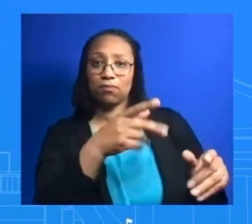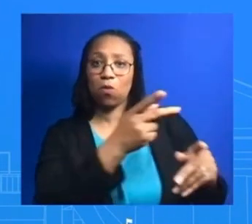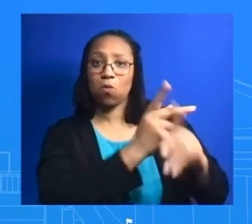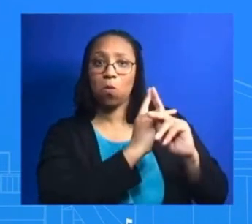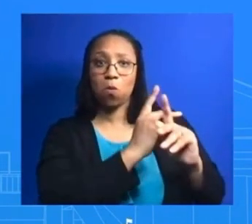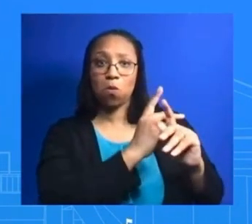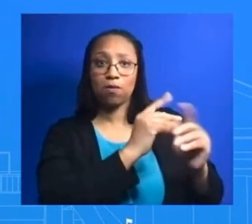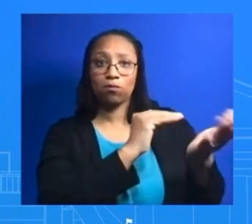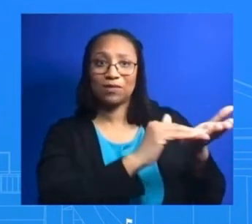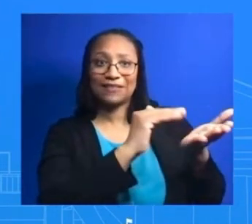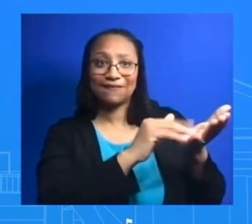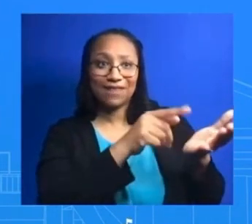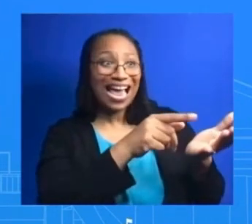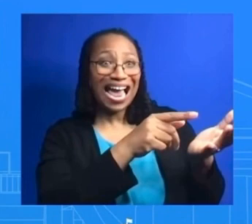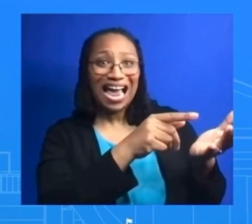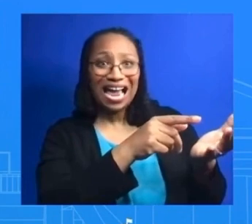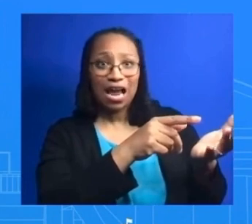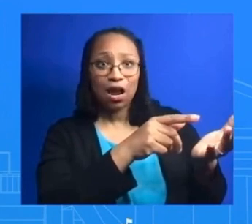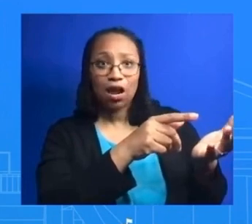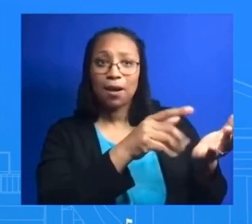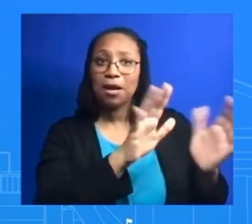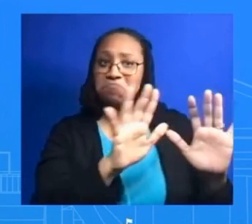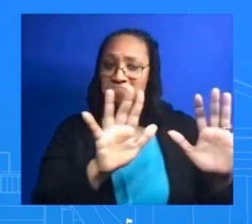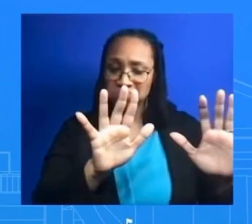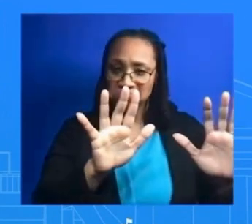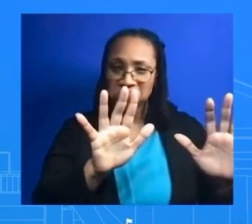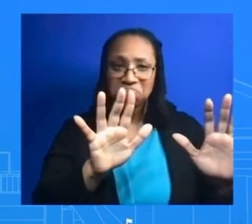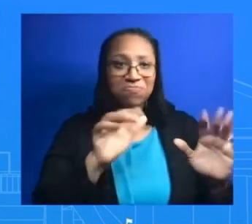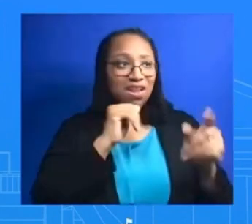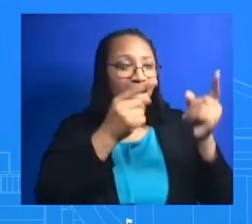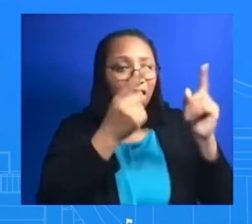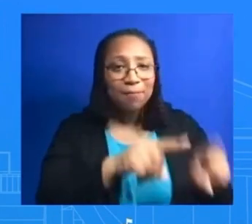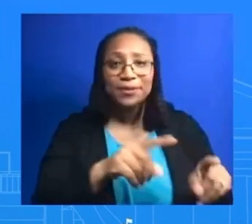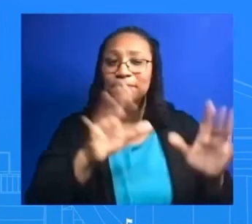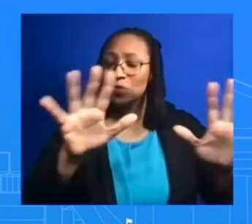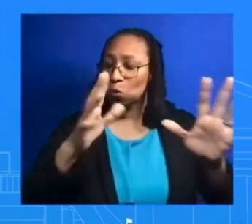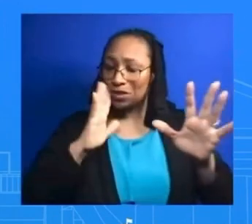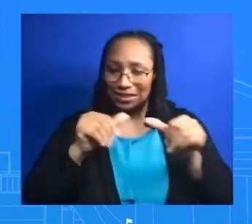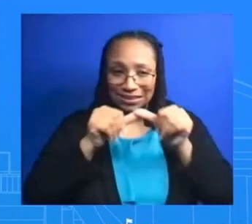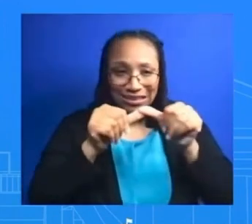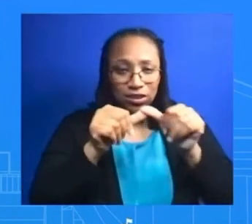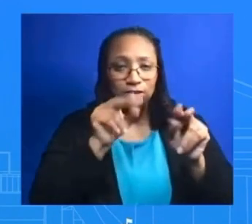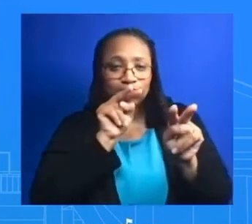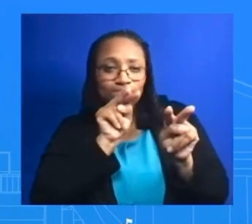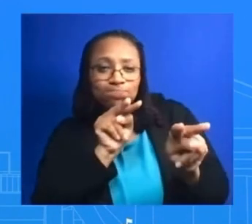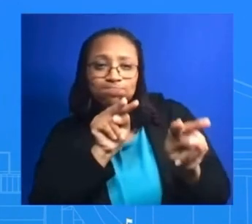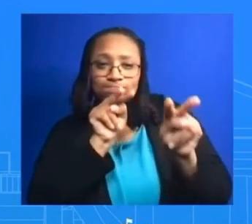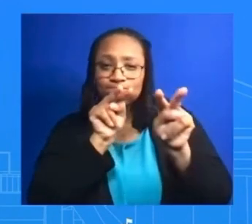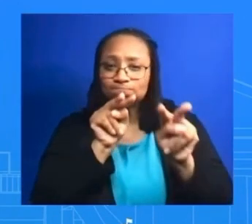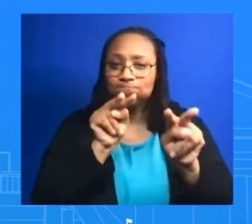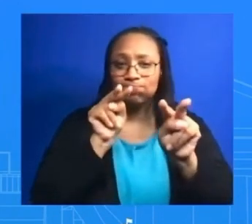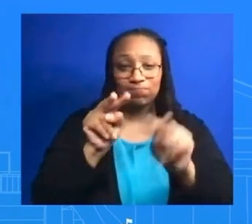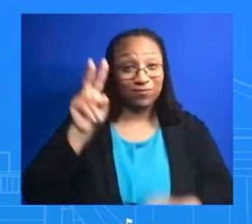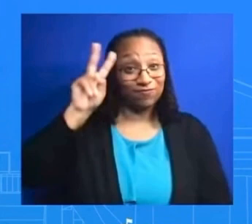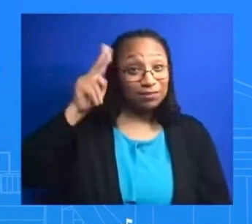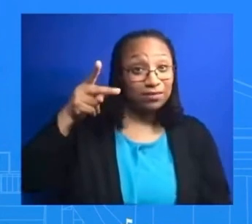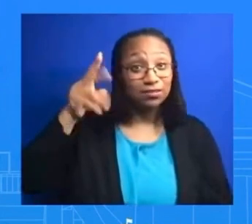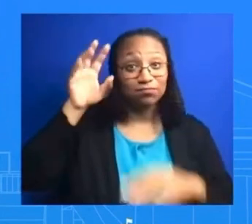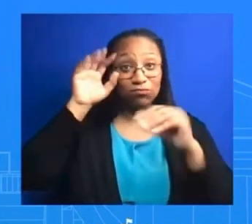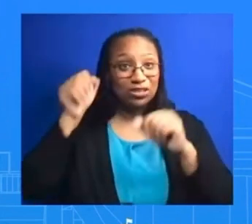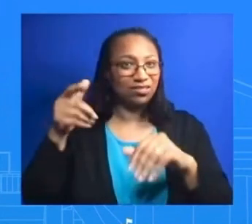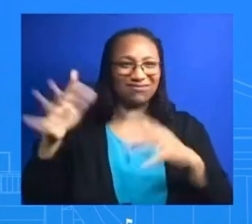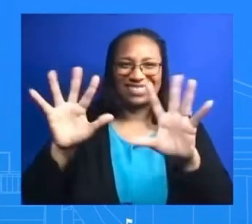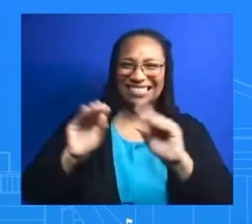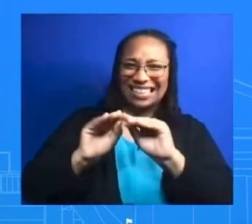This president's been very clear. The vice president's been very clear. We're going to put borrowers first. We're going to put students first. And the president made, someone made reference to